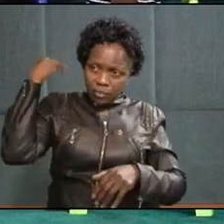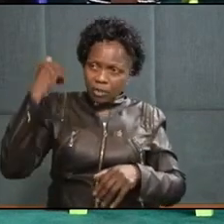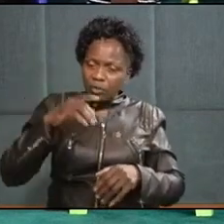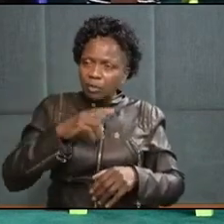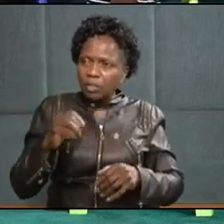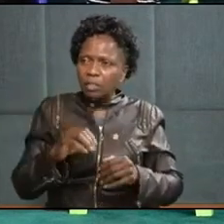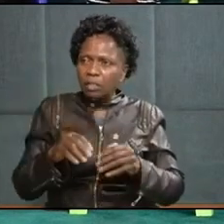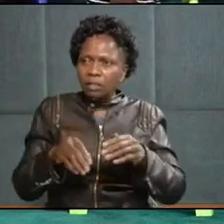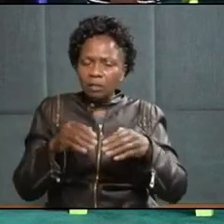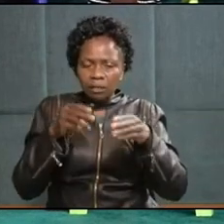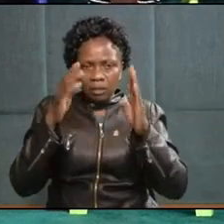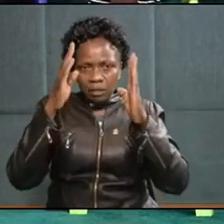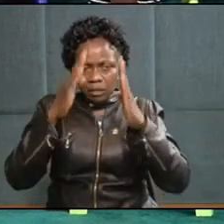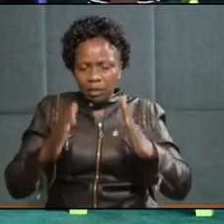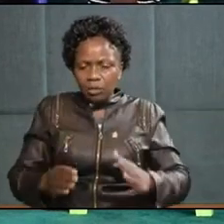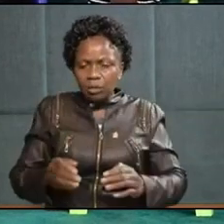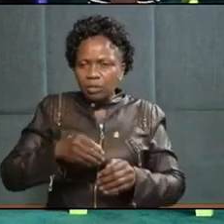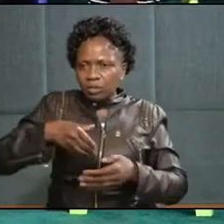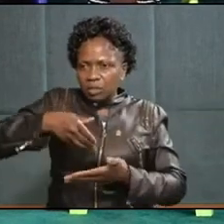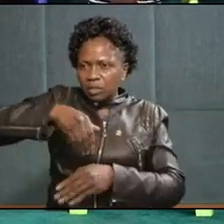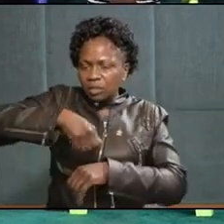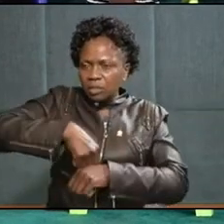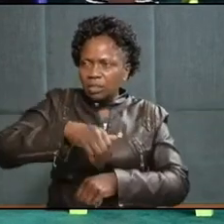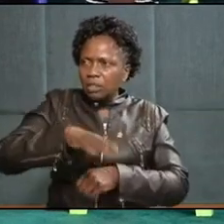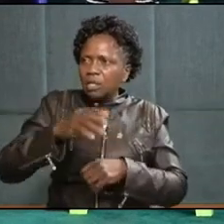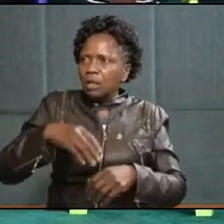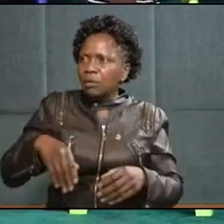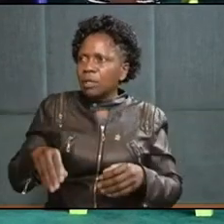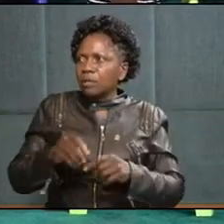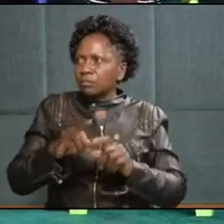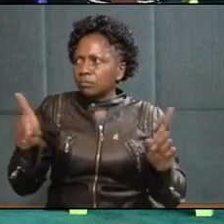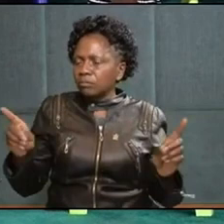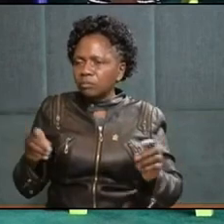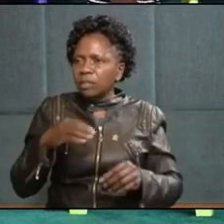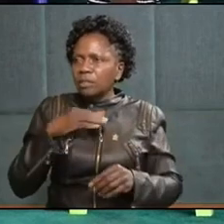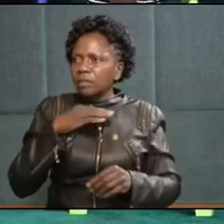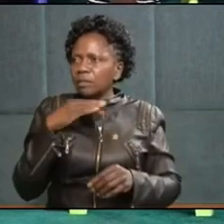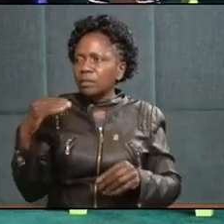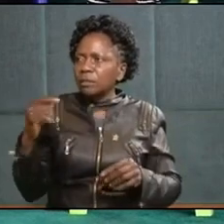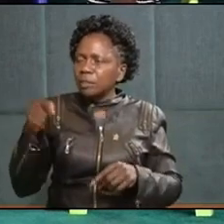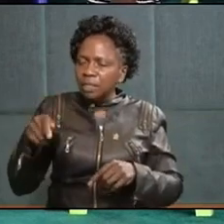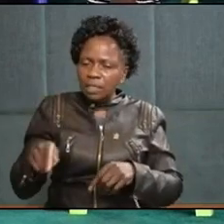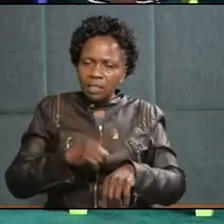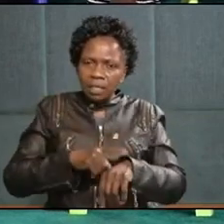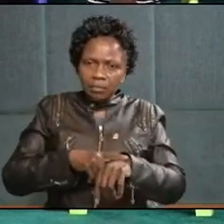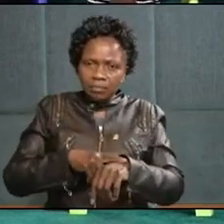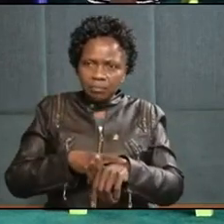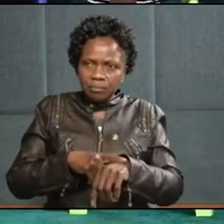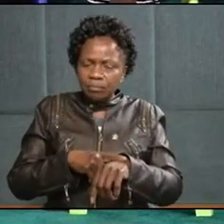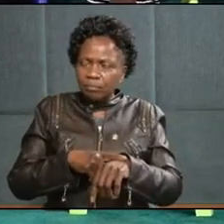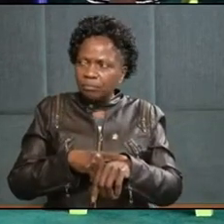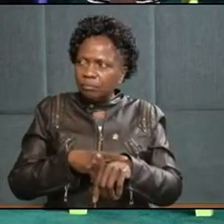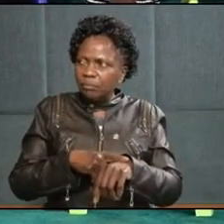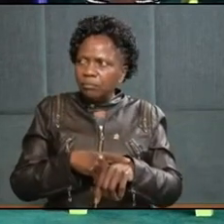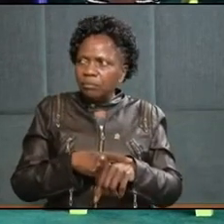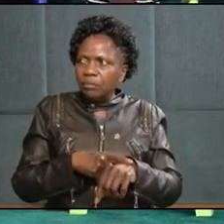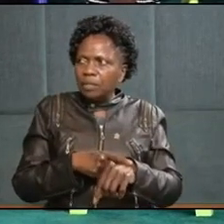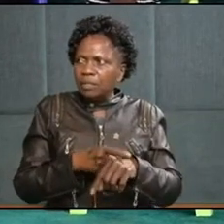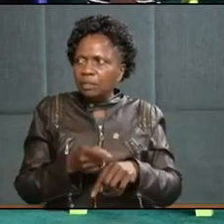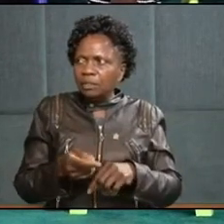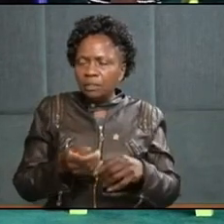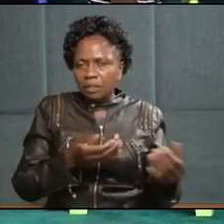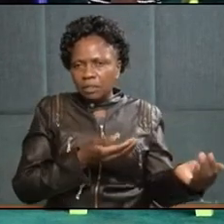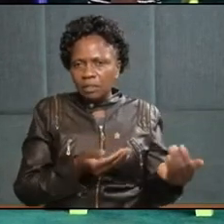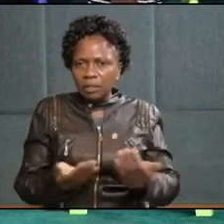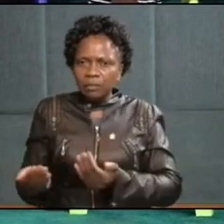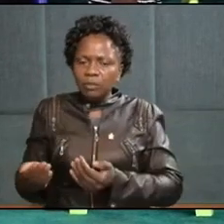to the synagogue to preach. They would chase him away. Sometimes they would even persecute him. But this time, there's actually a switch. He goes